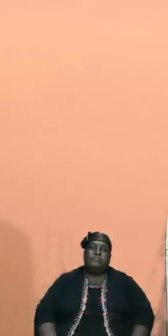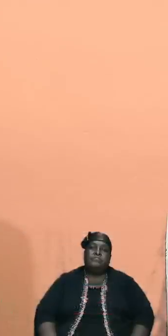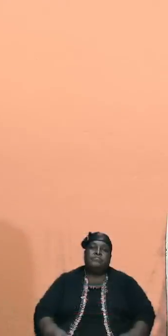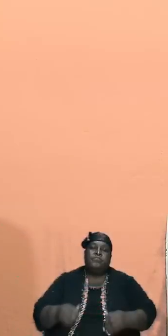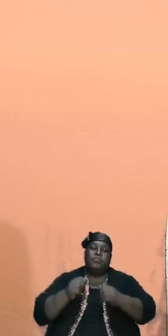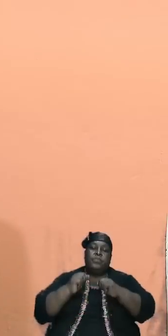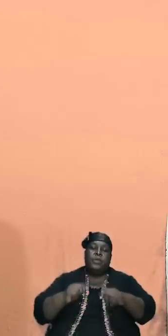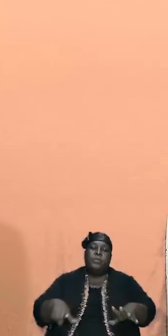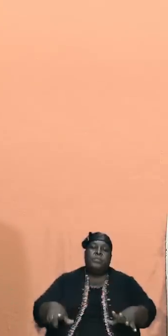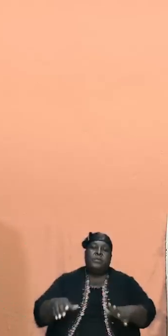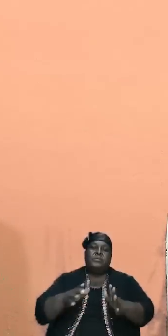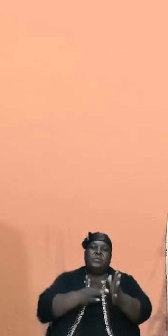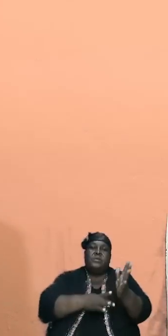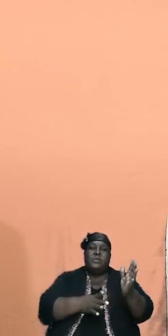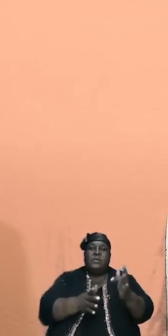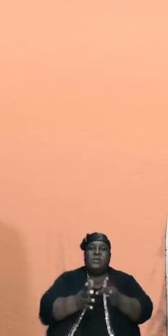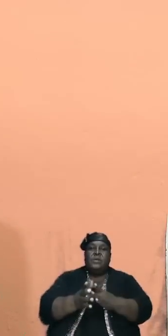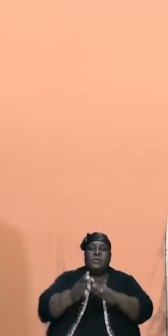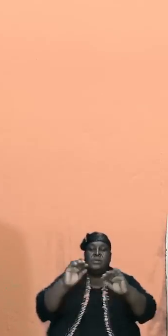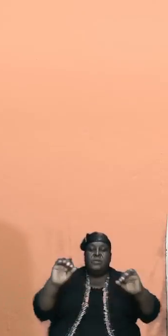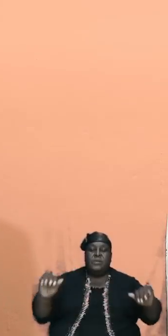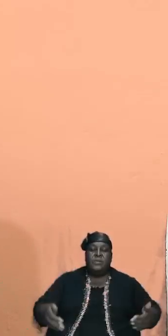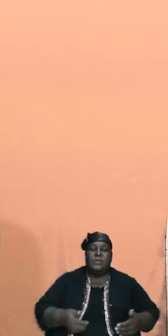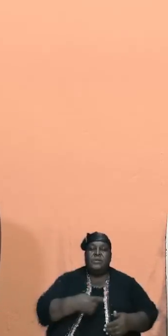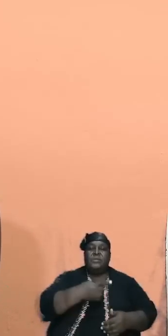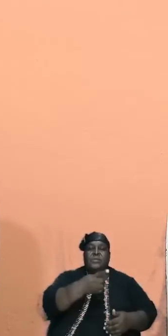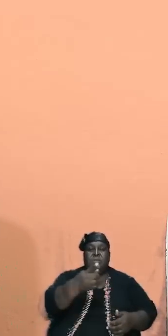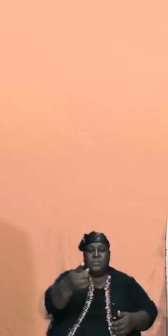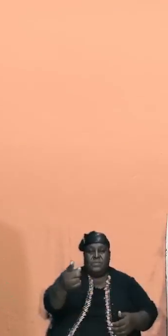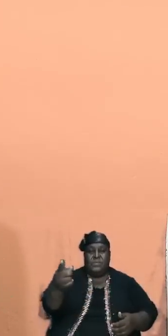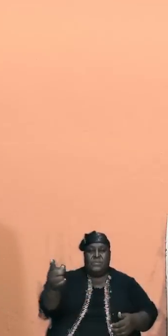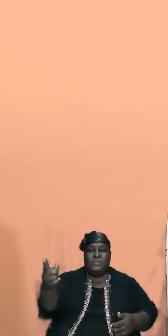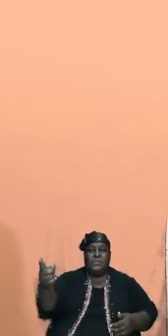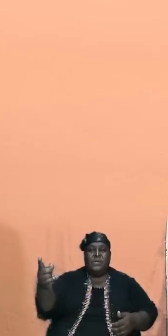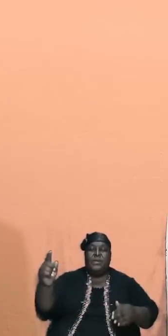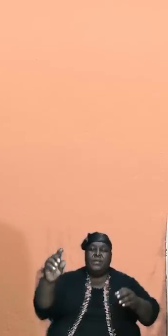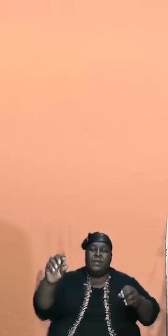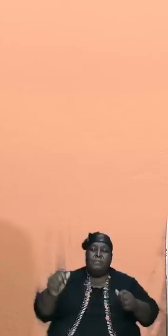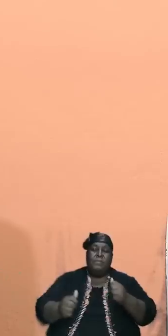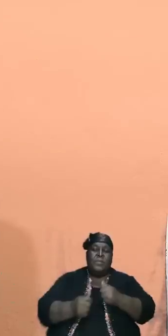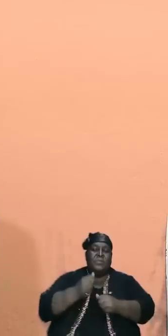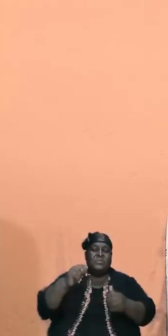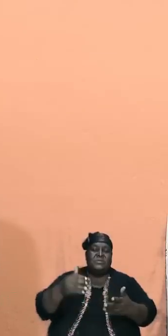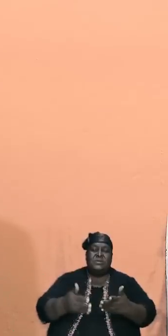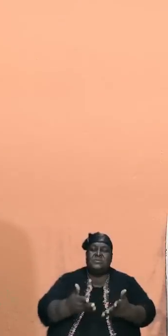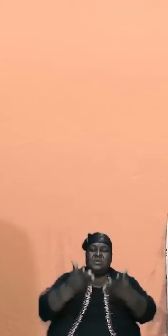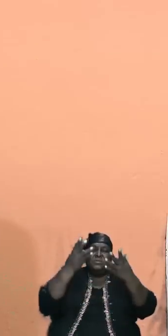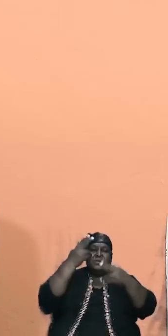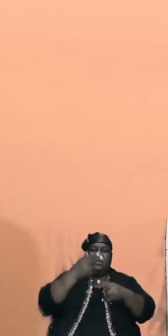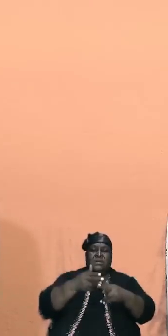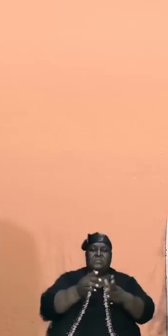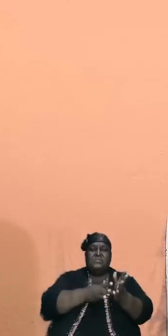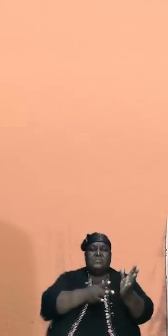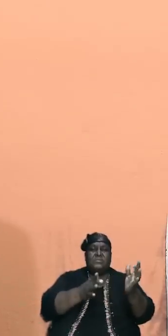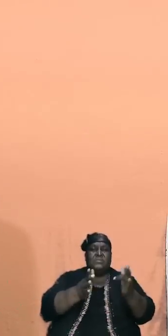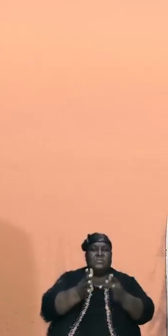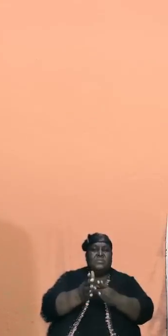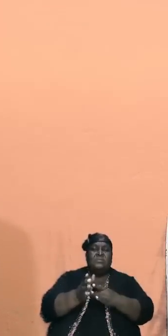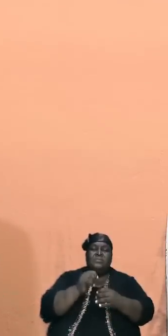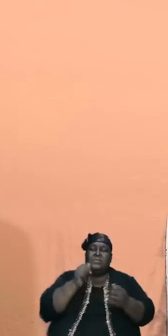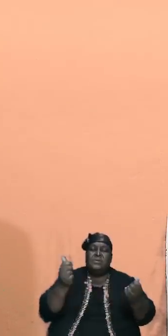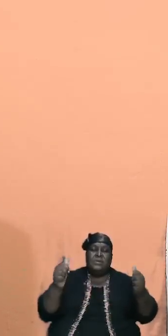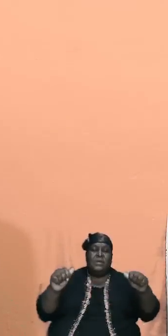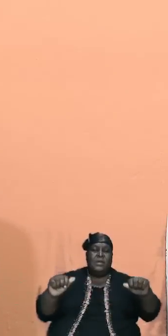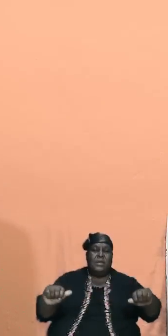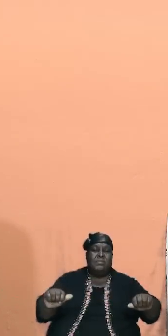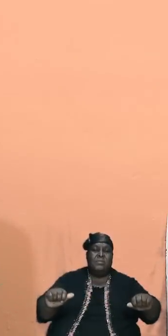Bless the Lord. Jesus, I greet you in the most exalted name of Jesus. I'm glad that we are able to be